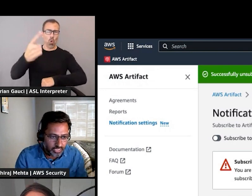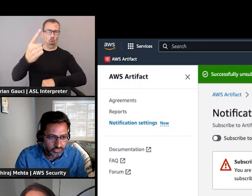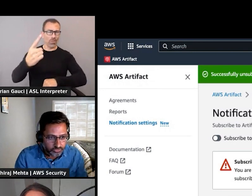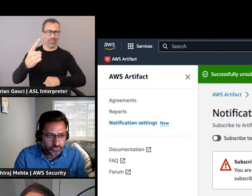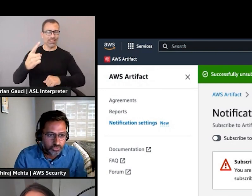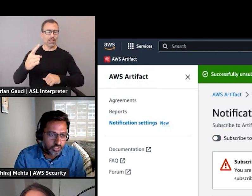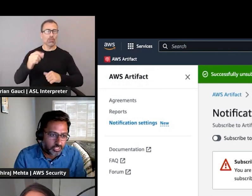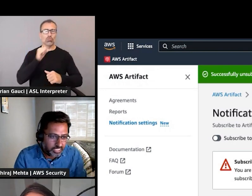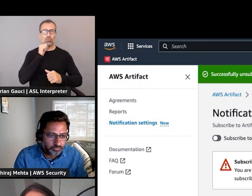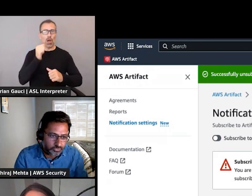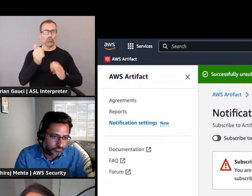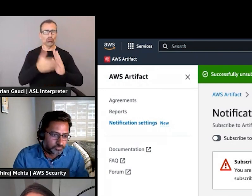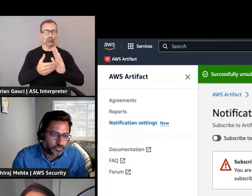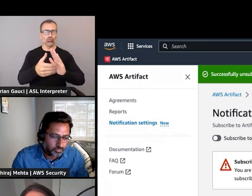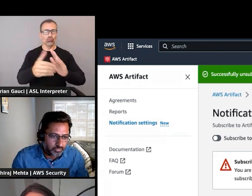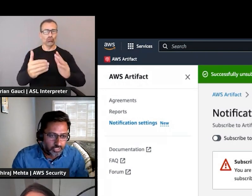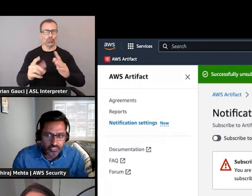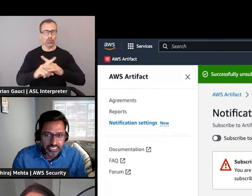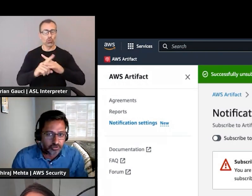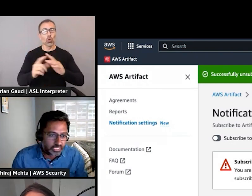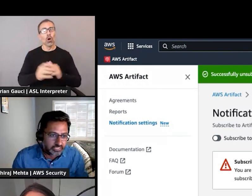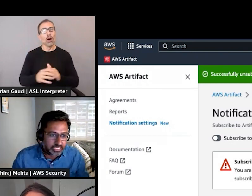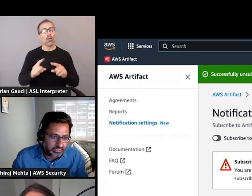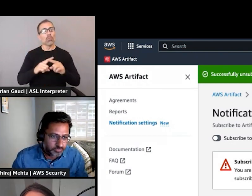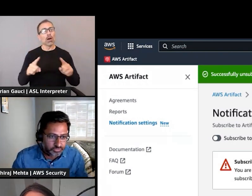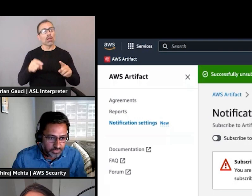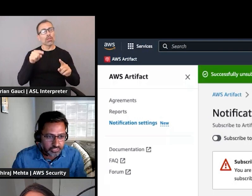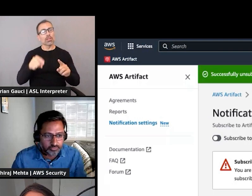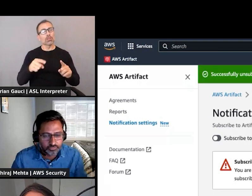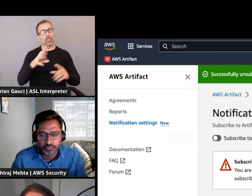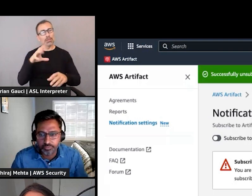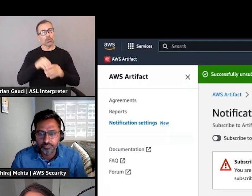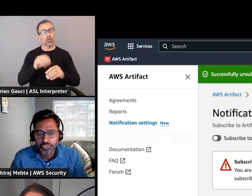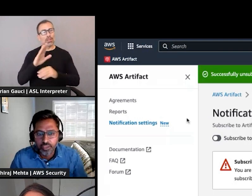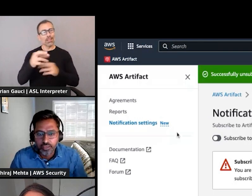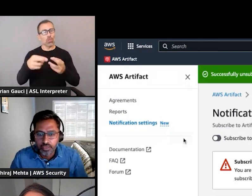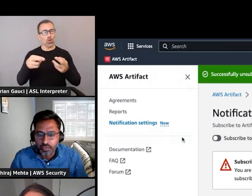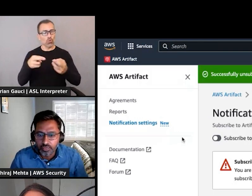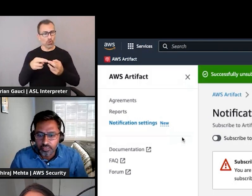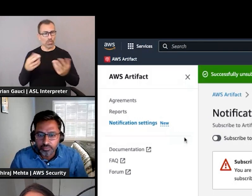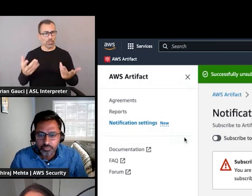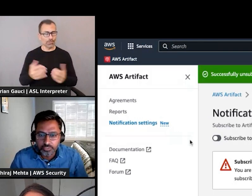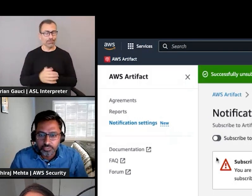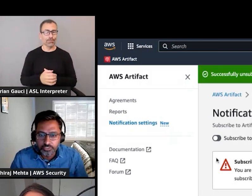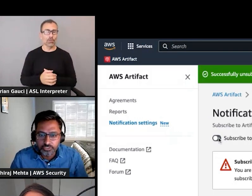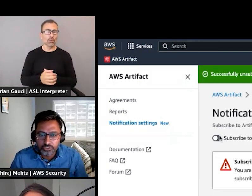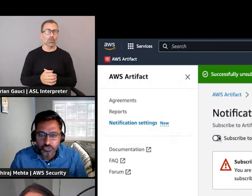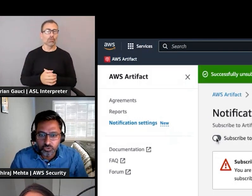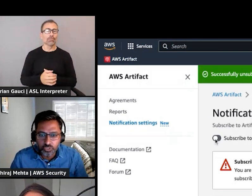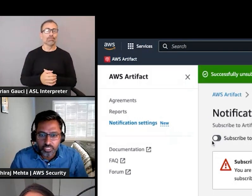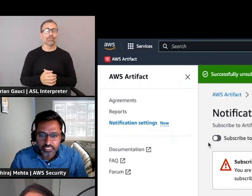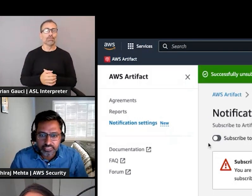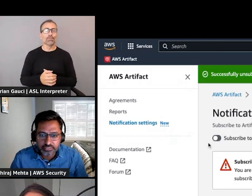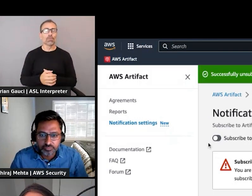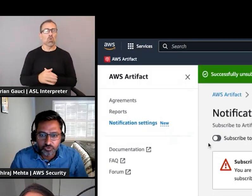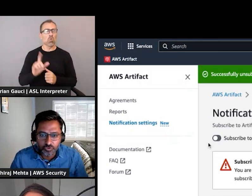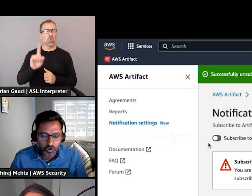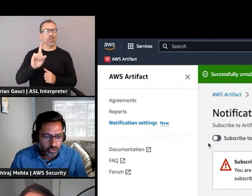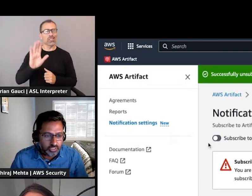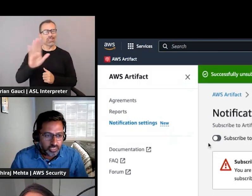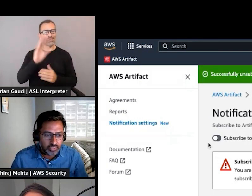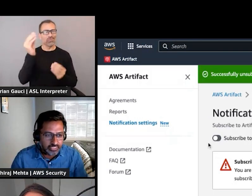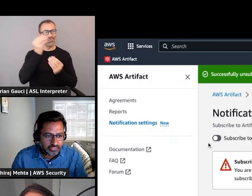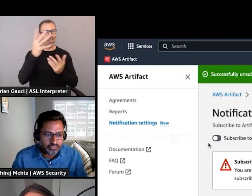they would like to keep. So from a data residency perspective. Right? Uh, so let's